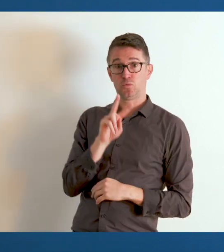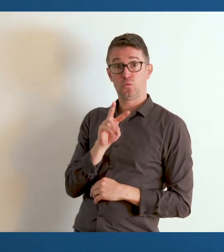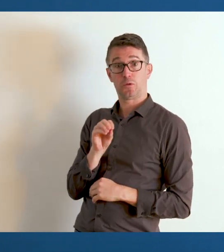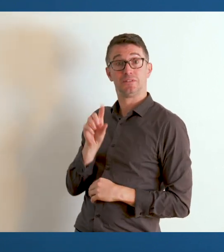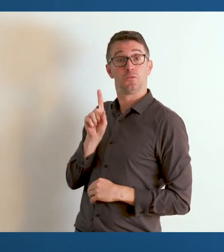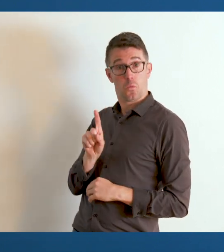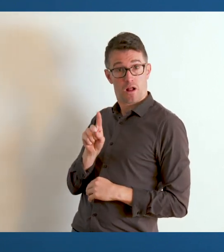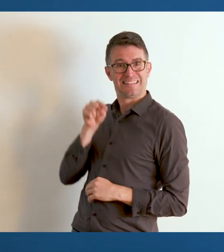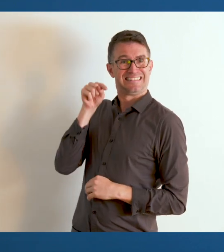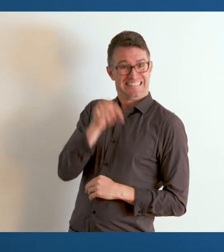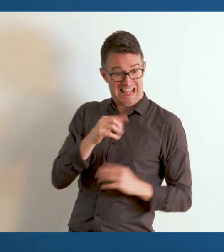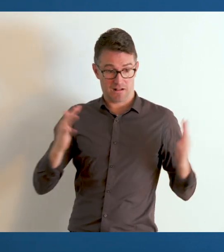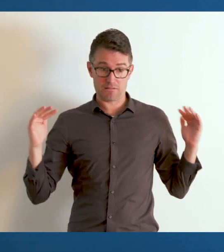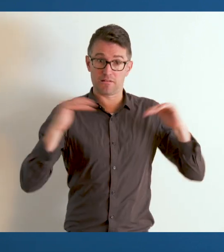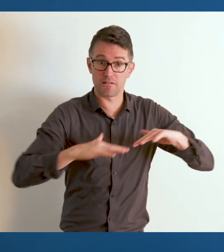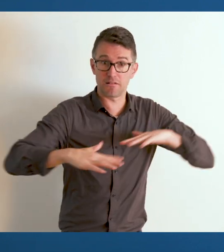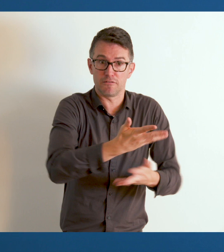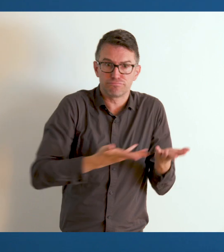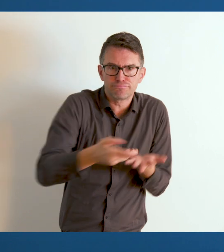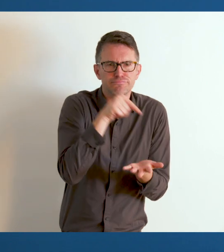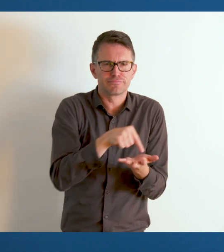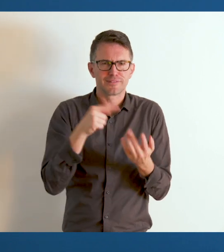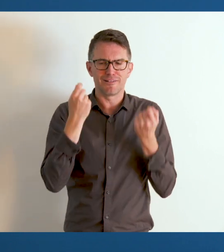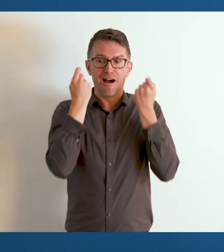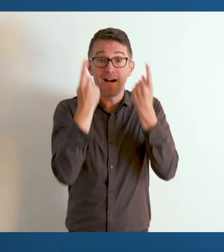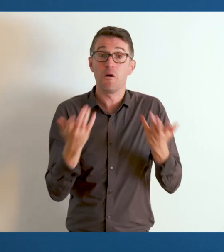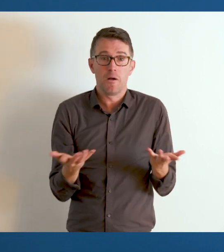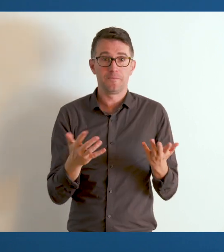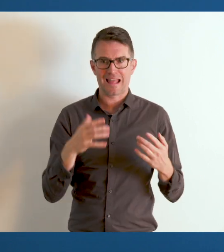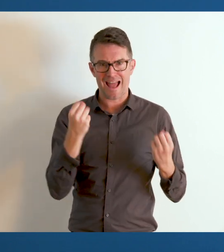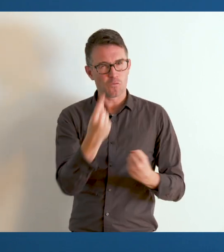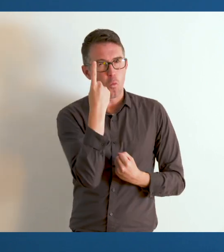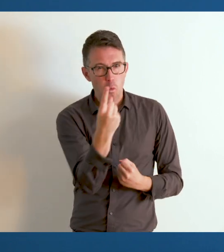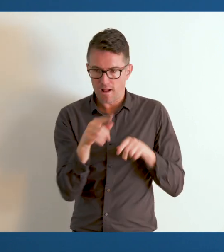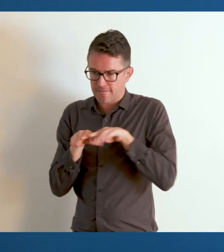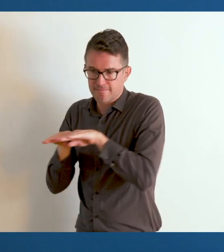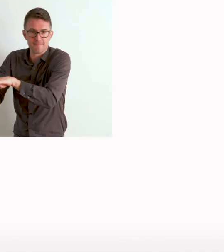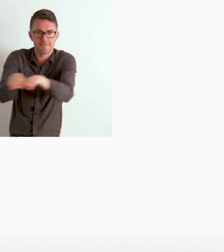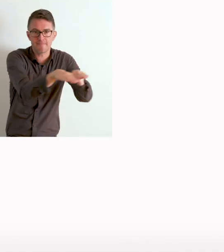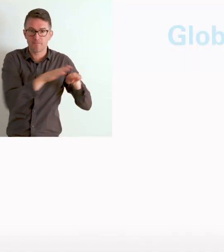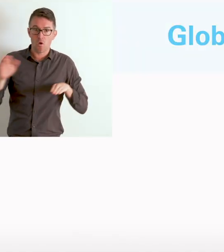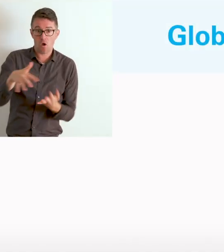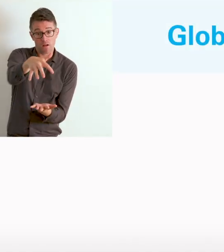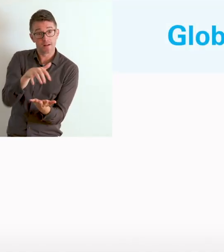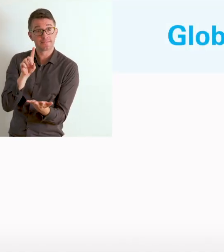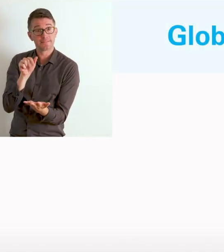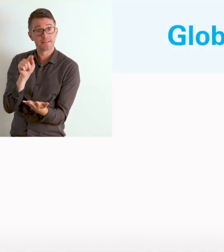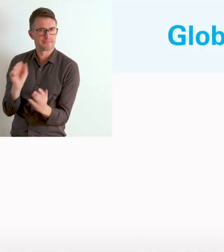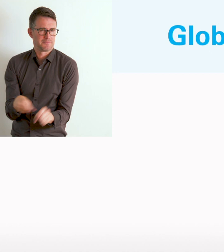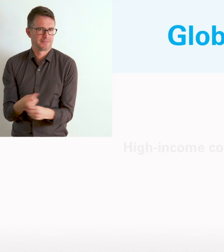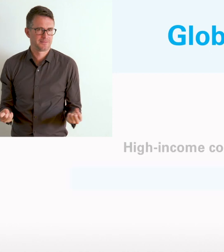it became clear that there was no uniformity in the collection of disability data internationally. As